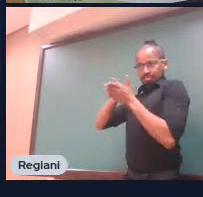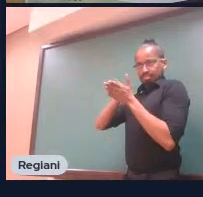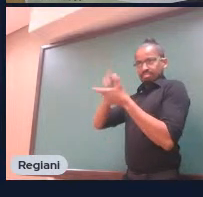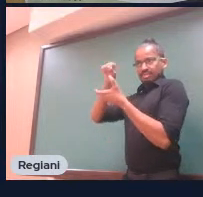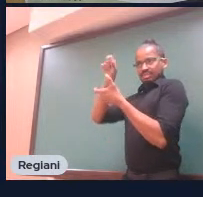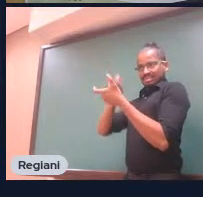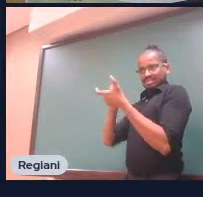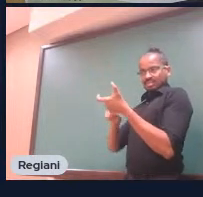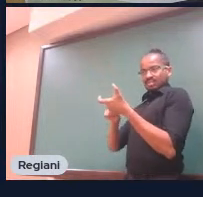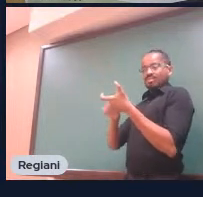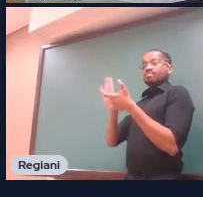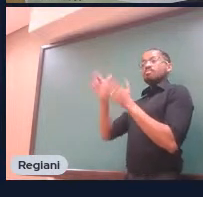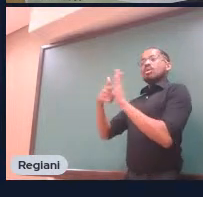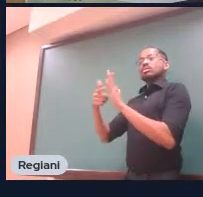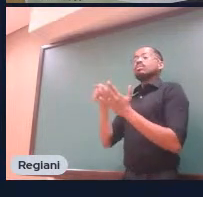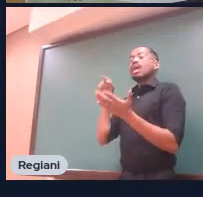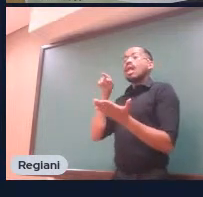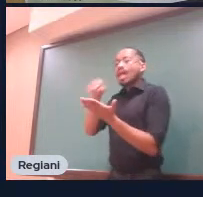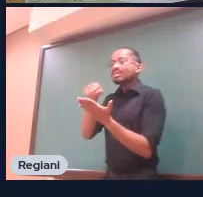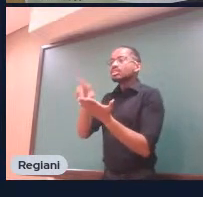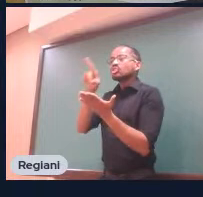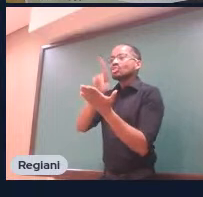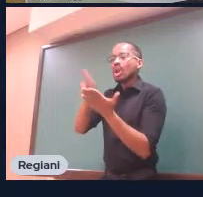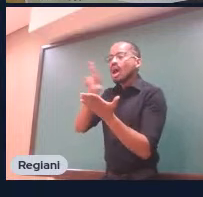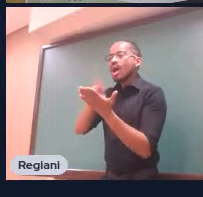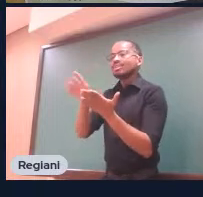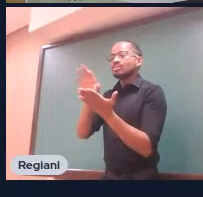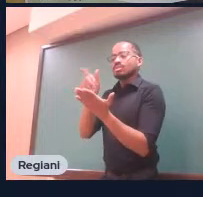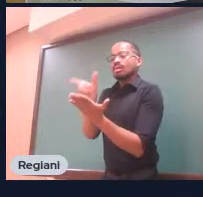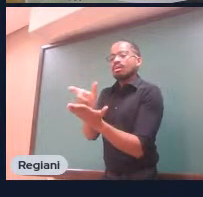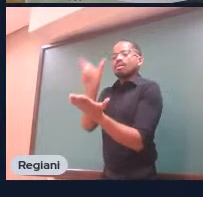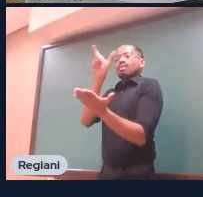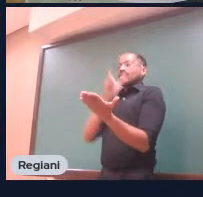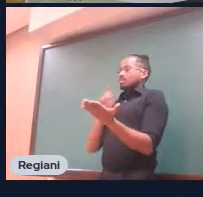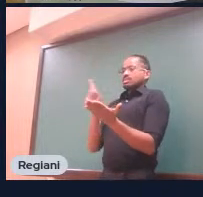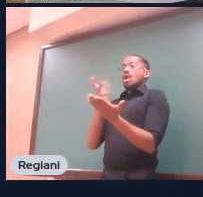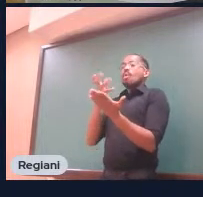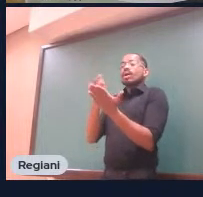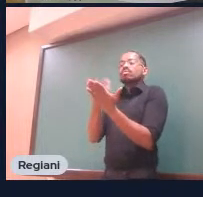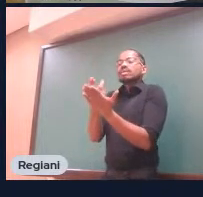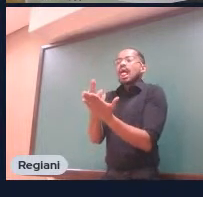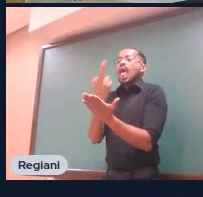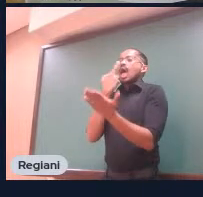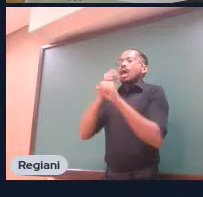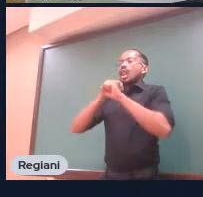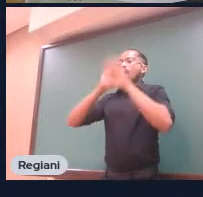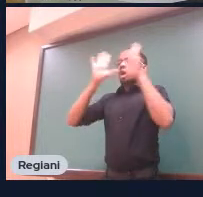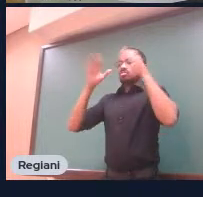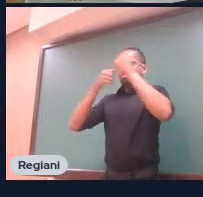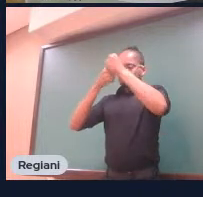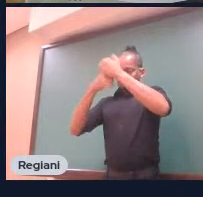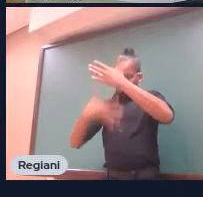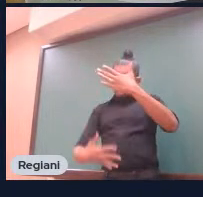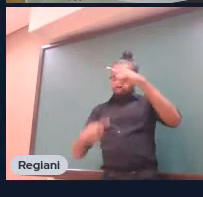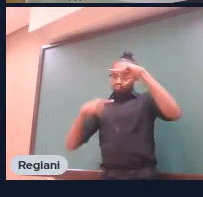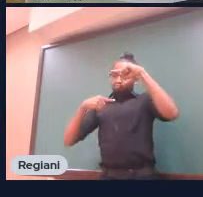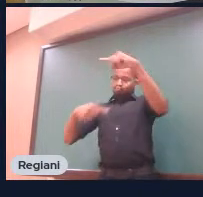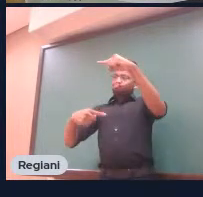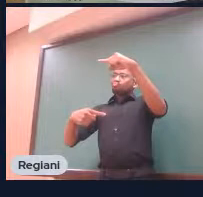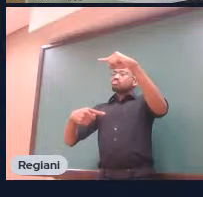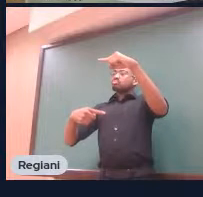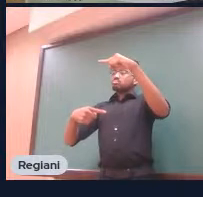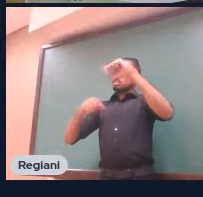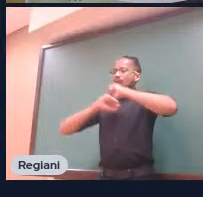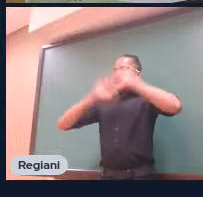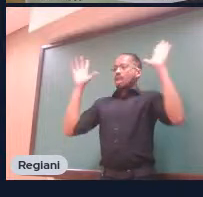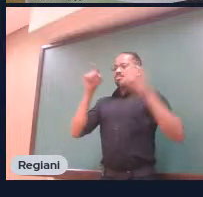provide exact answers to imprecise, fuzzy, and even incomplete queries. It's